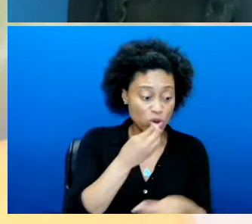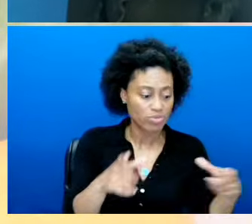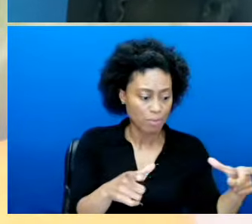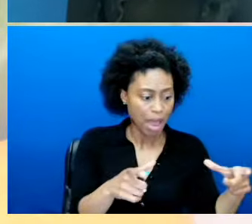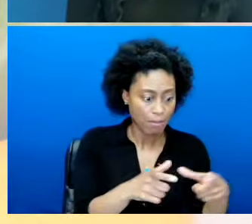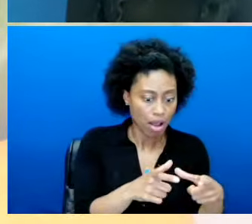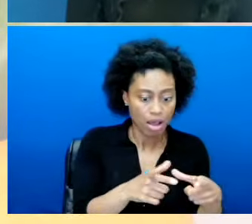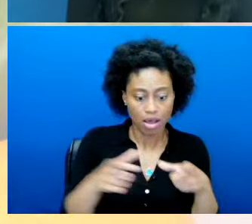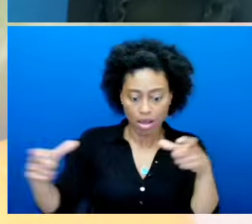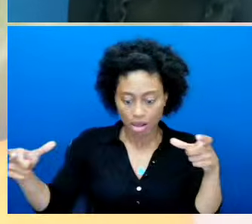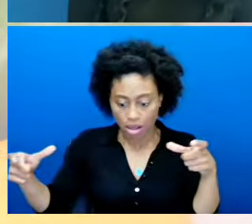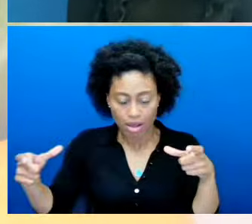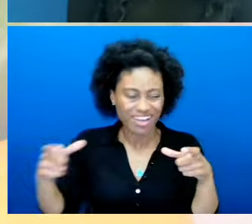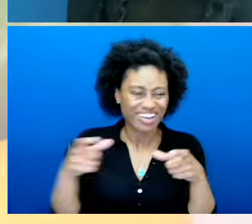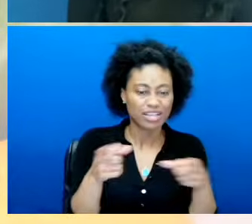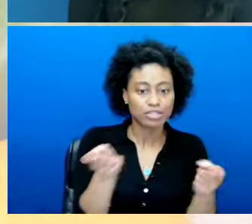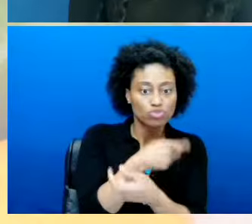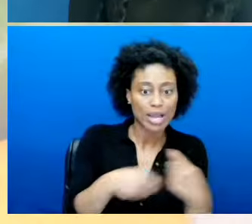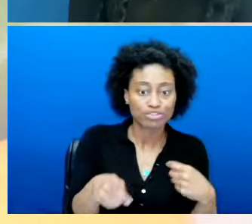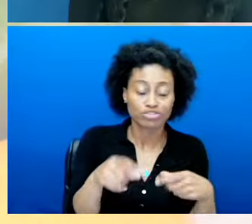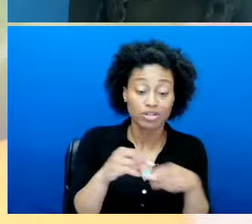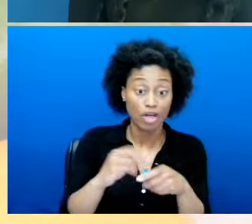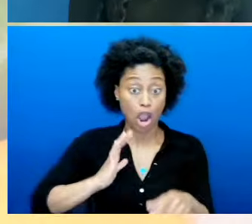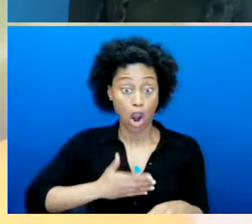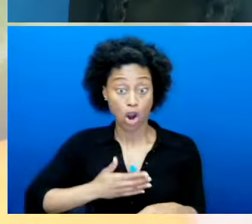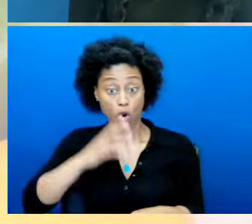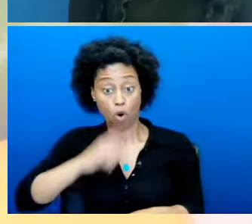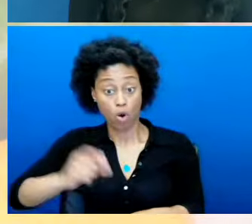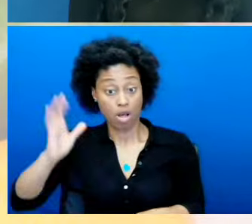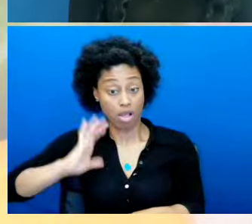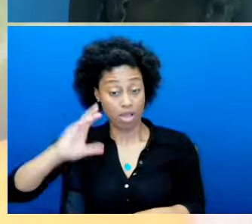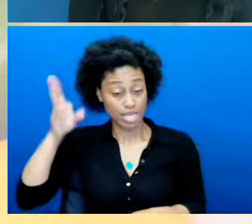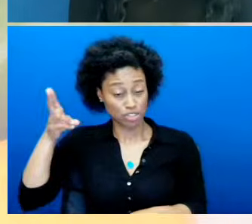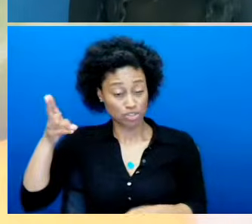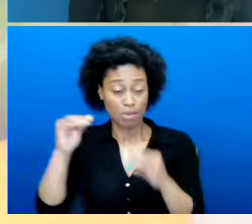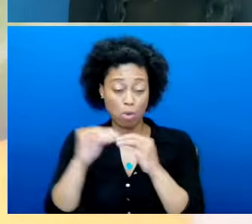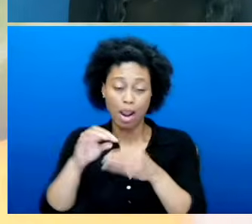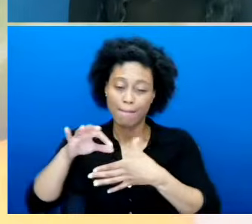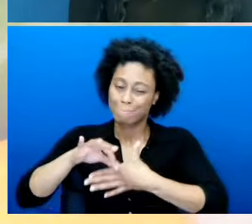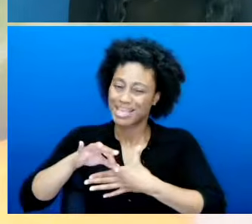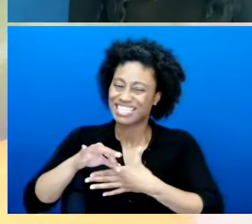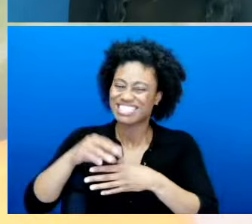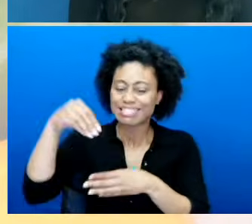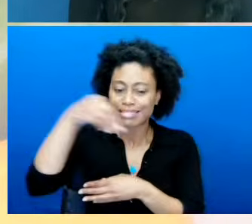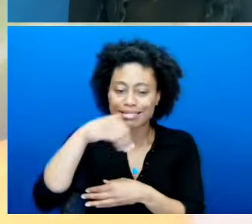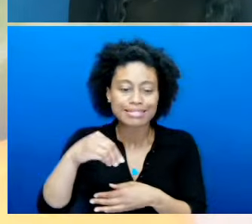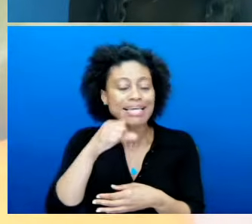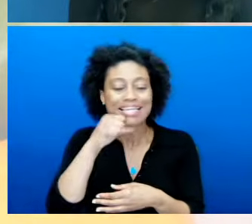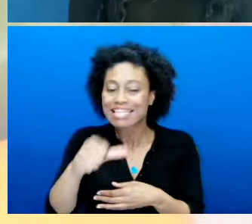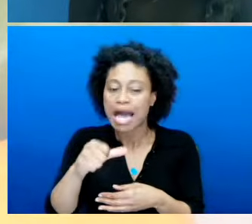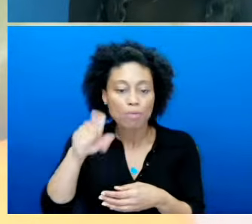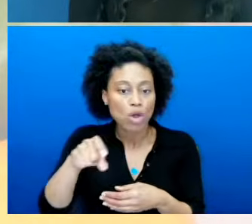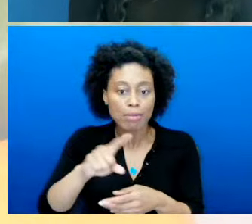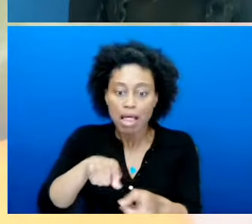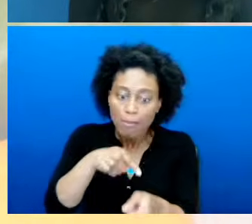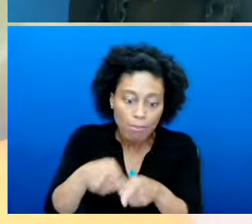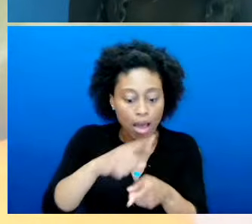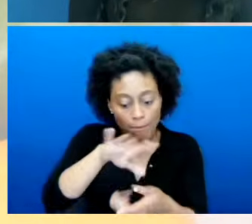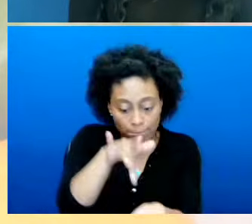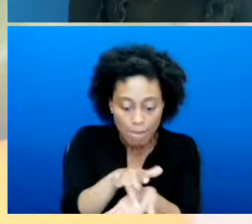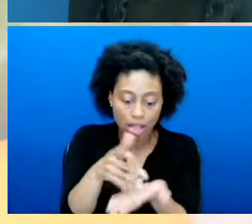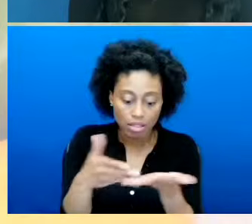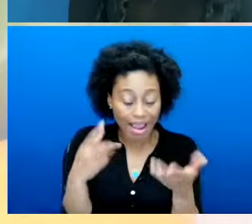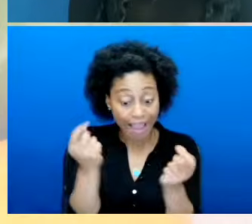But historically, in our more Eastern diets, meat is a seasoning, it's an accent, it's not necessarily the centerpiece. And if it